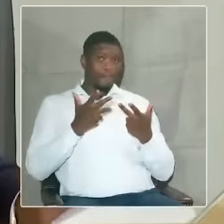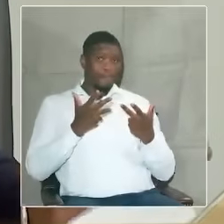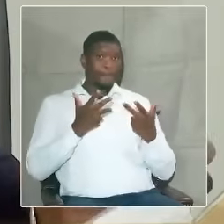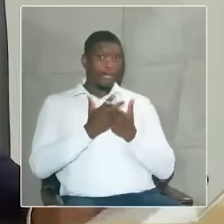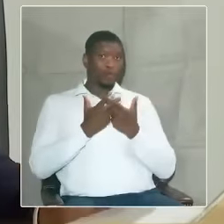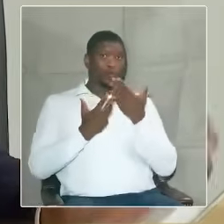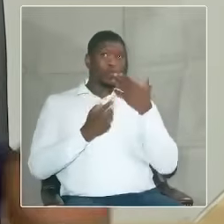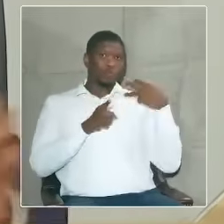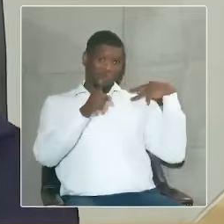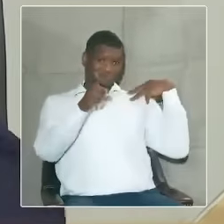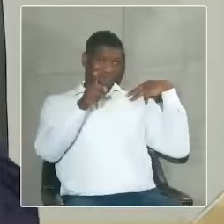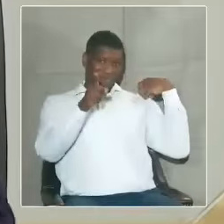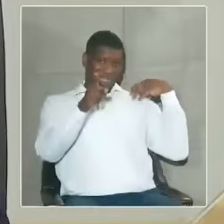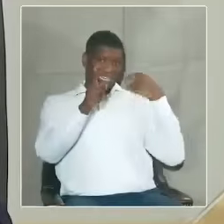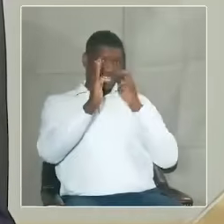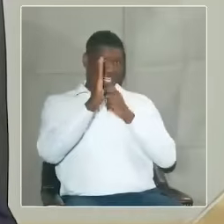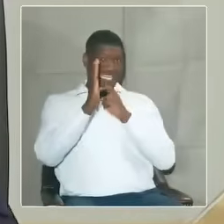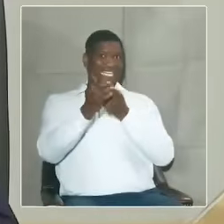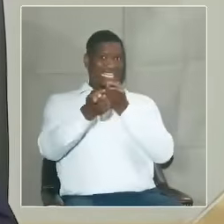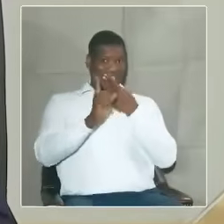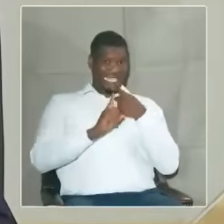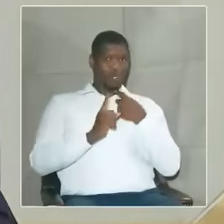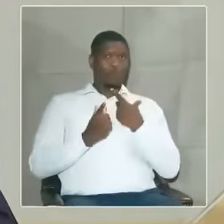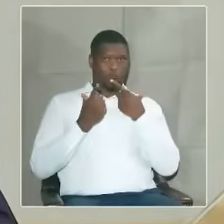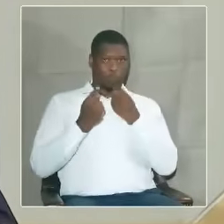of the minister.